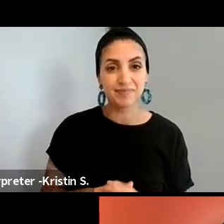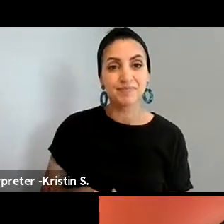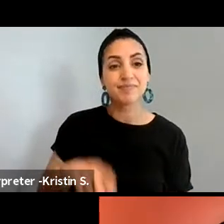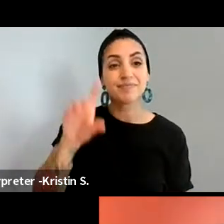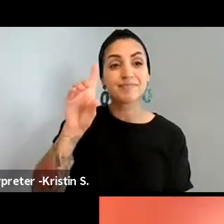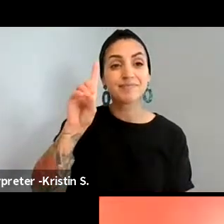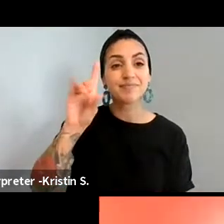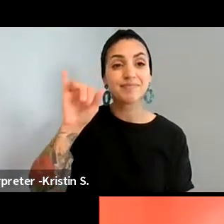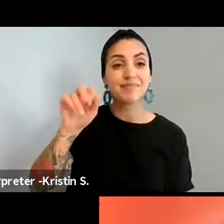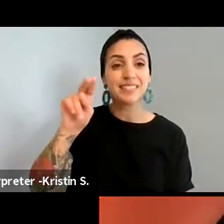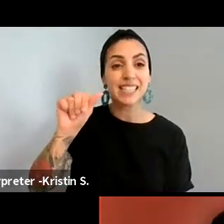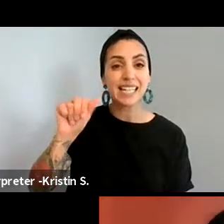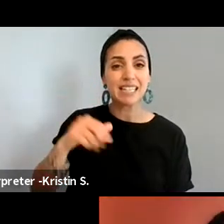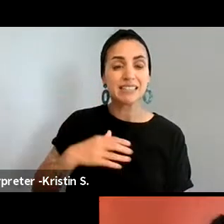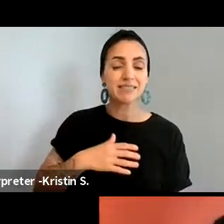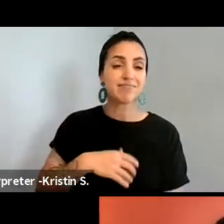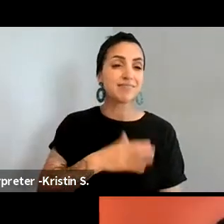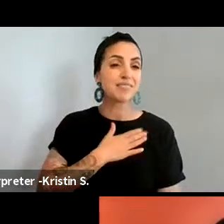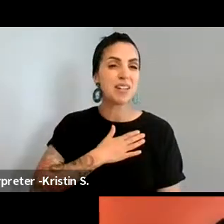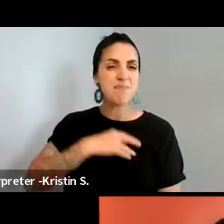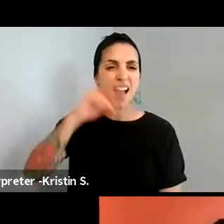My nephew and my goddaughter.